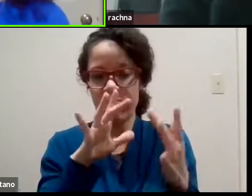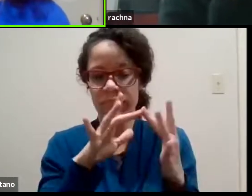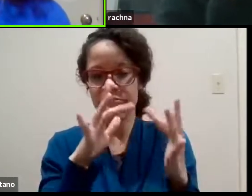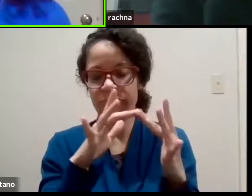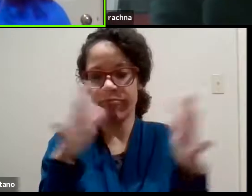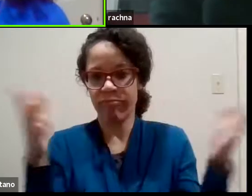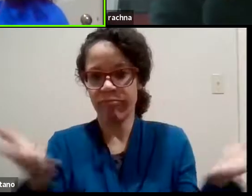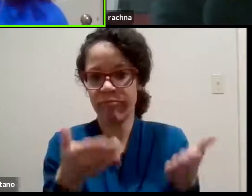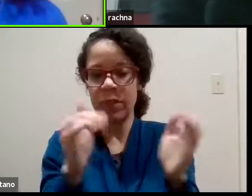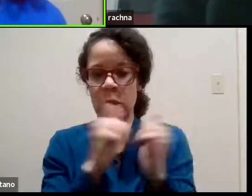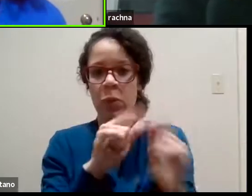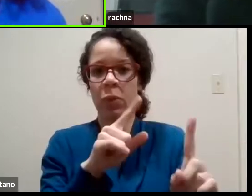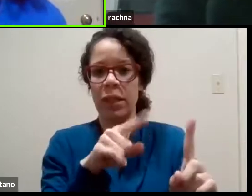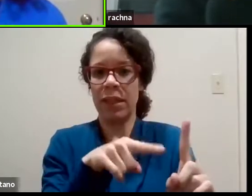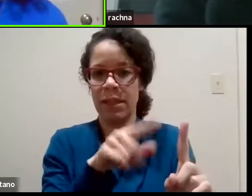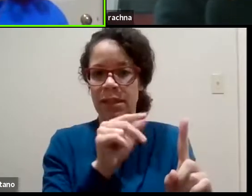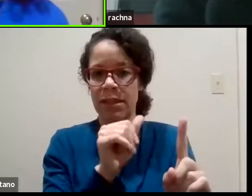that.